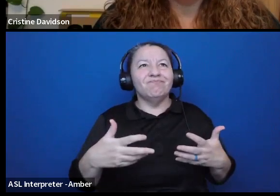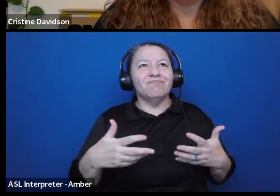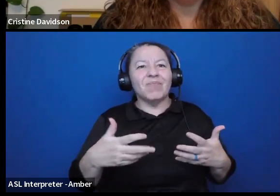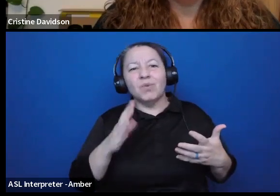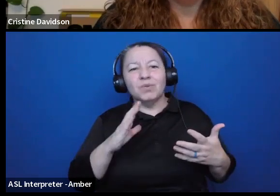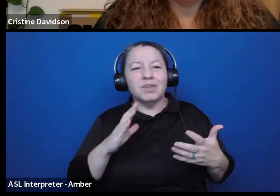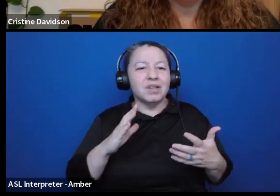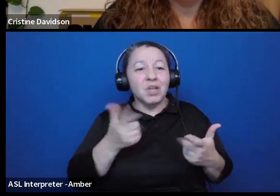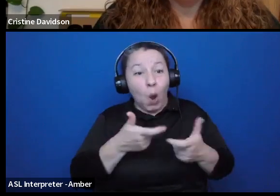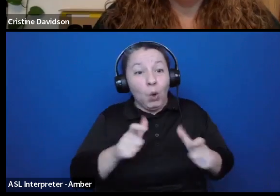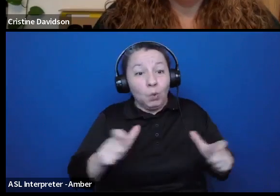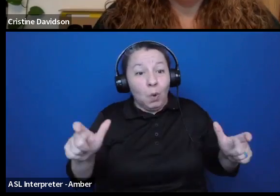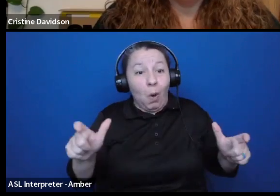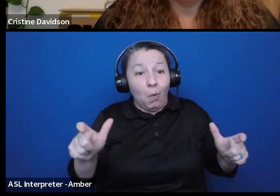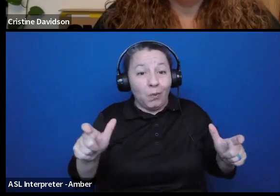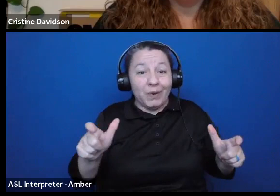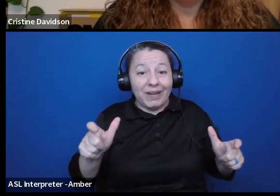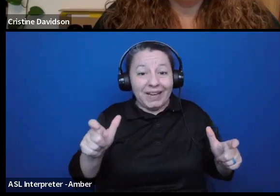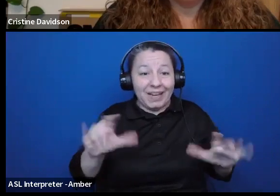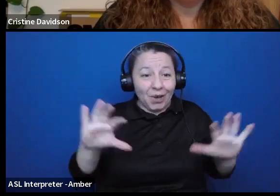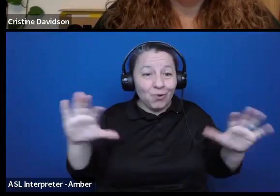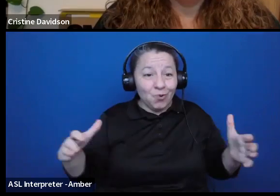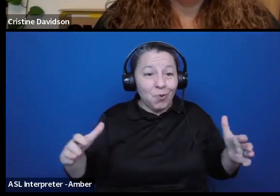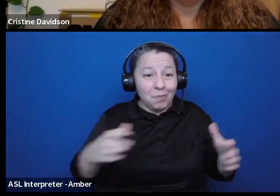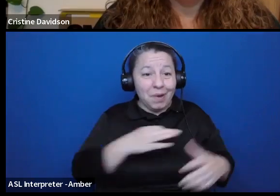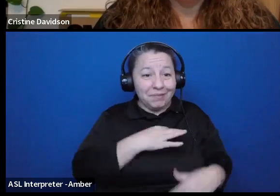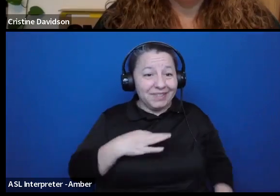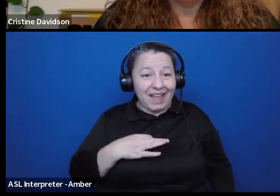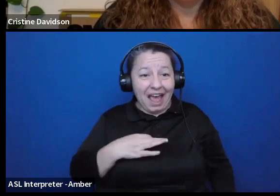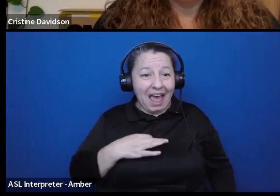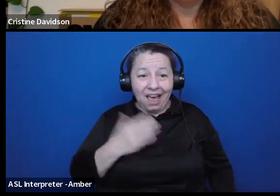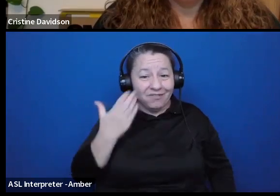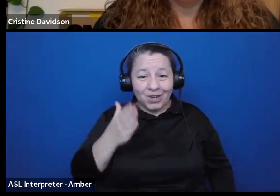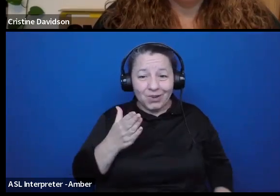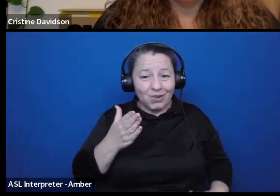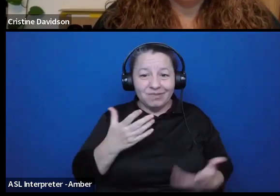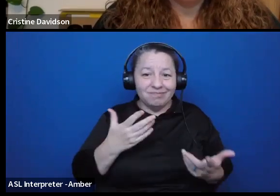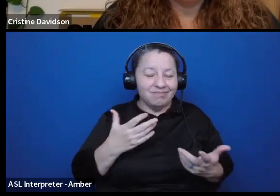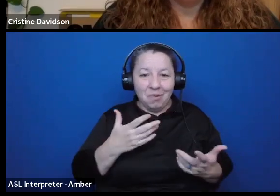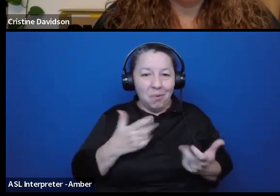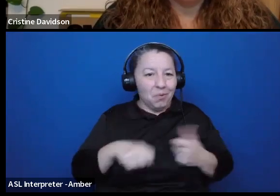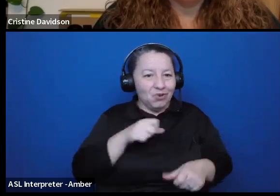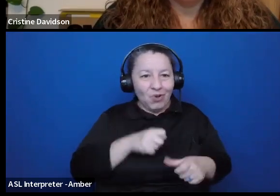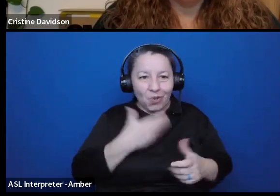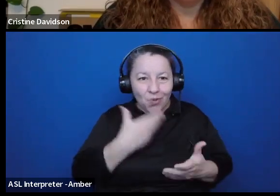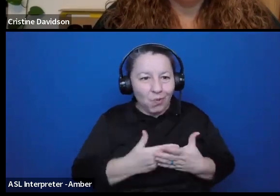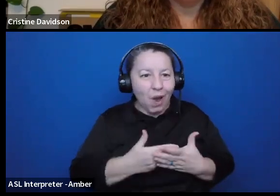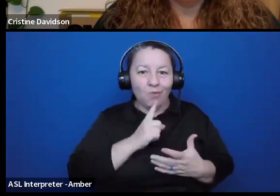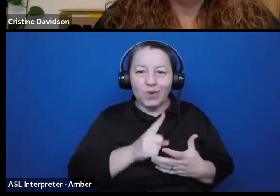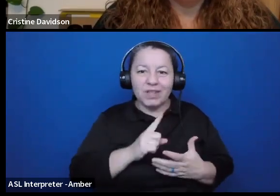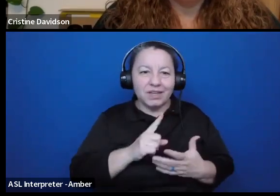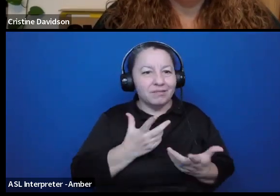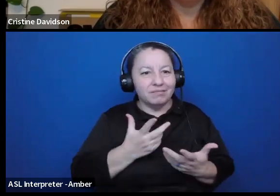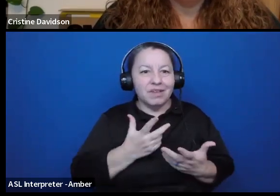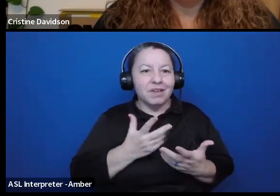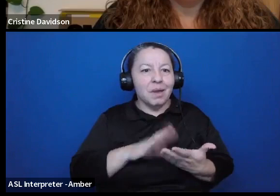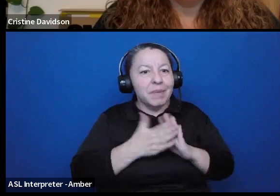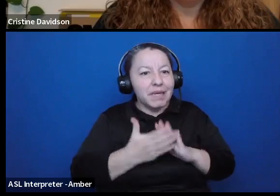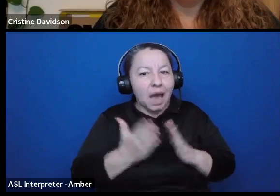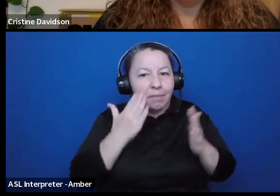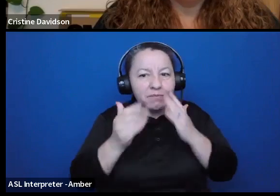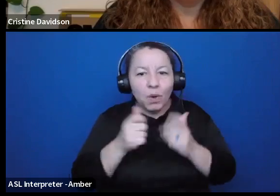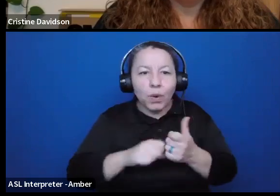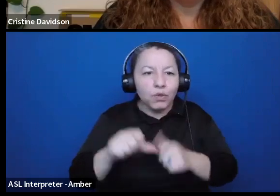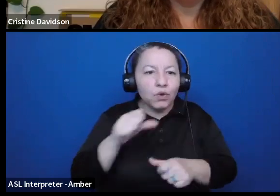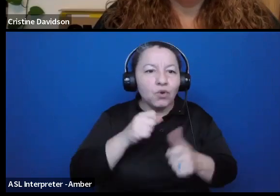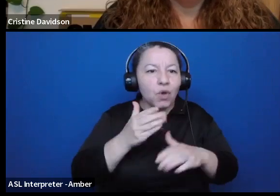that didn't all know each other, that are all just getting to know each other, to be intentional about that,